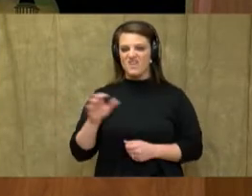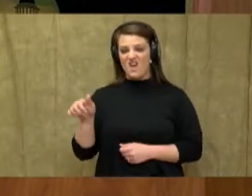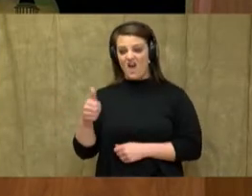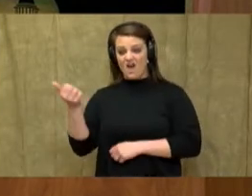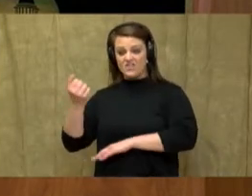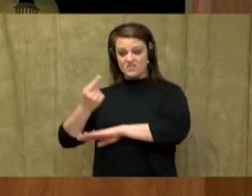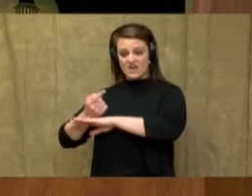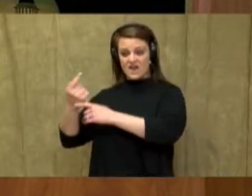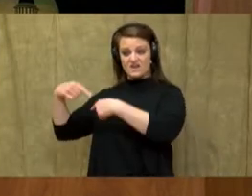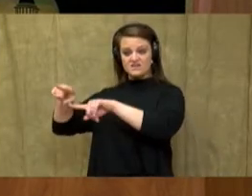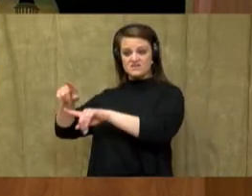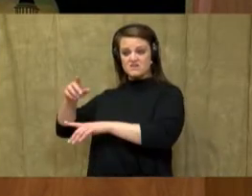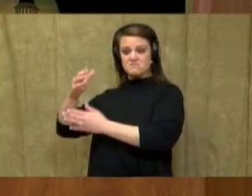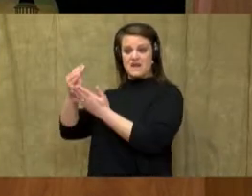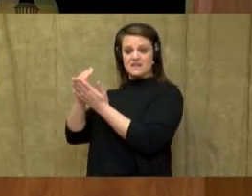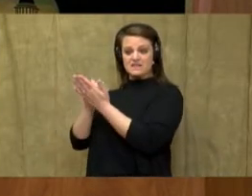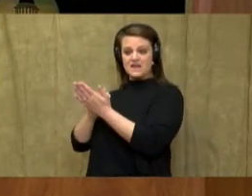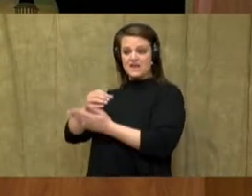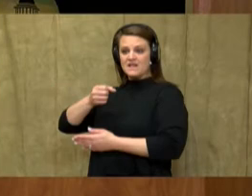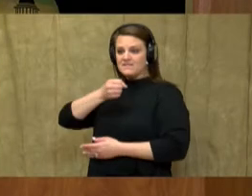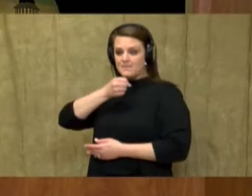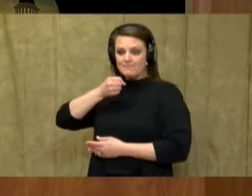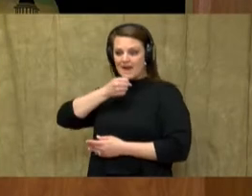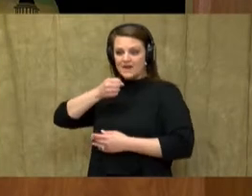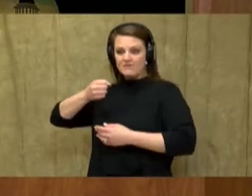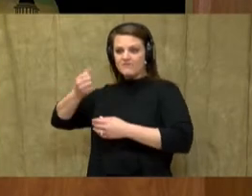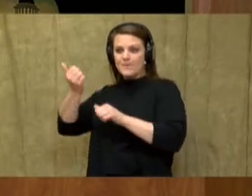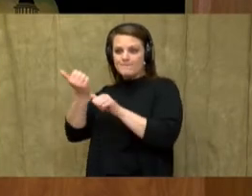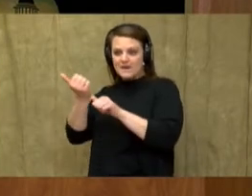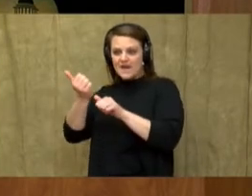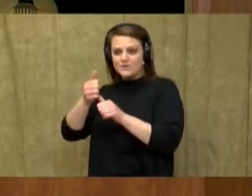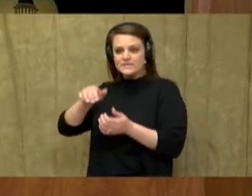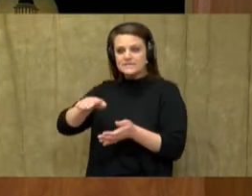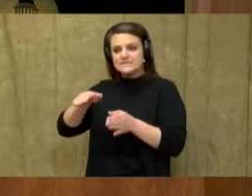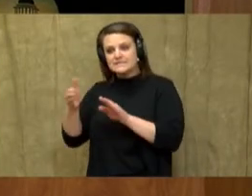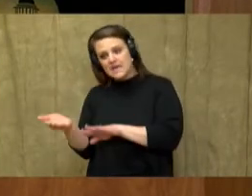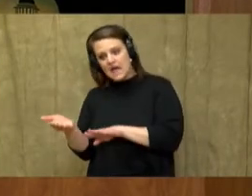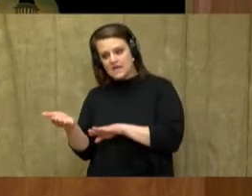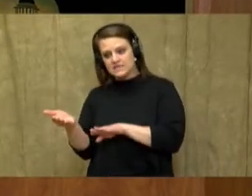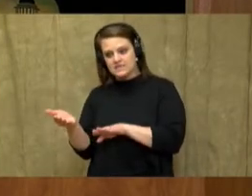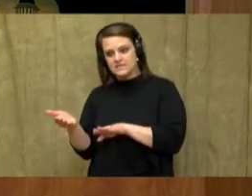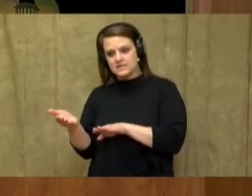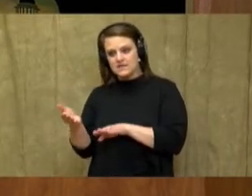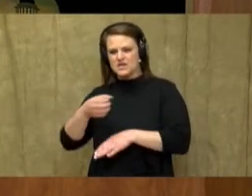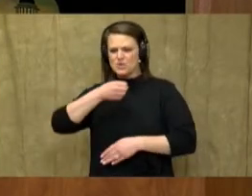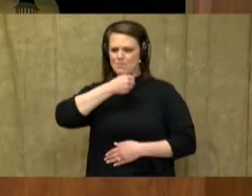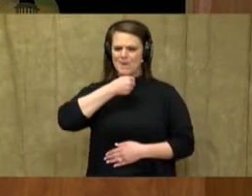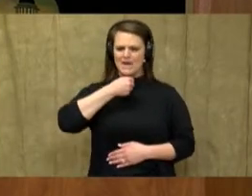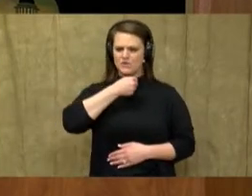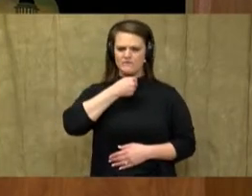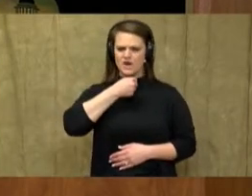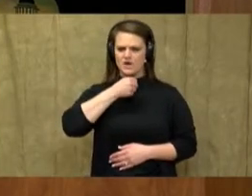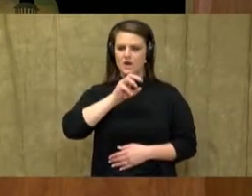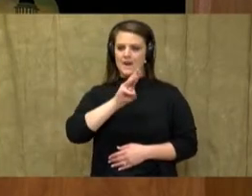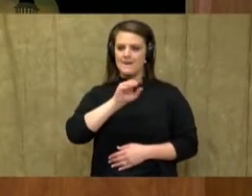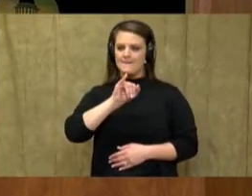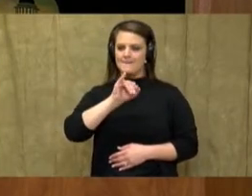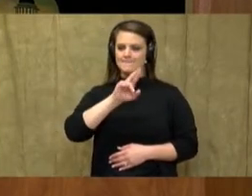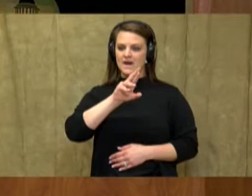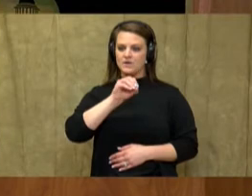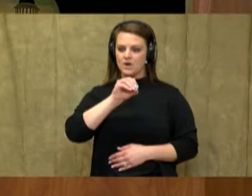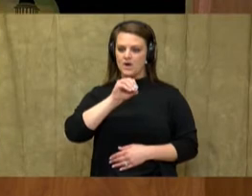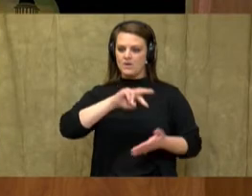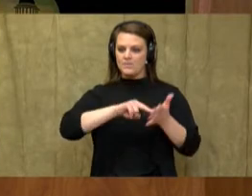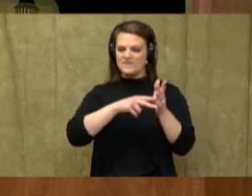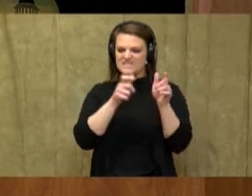day during my lesson, the microphone batteries died. Okay, still, microphone, what is it? Micro means small,